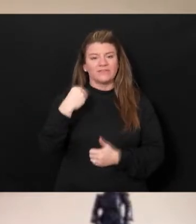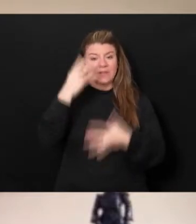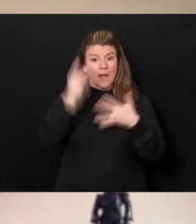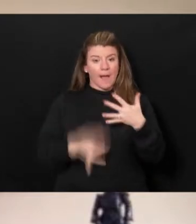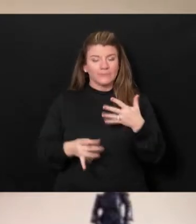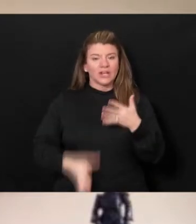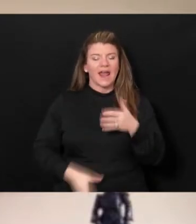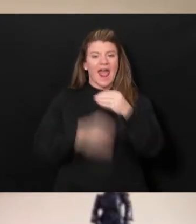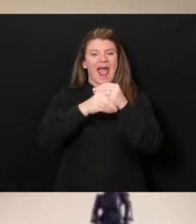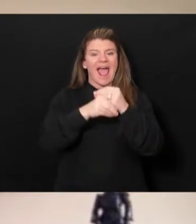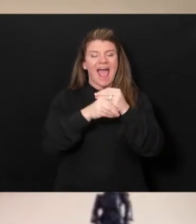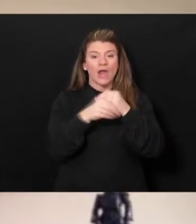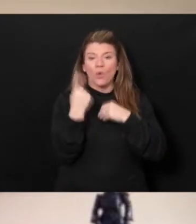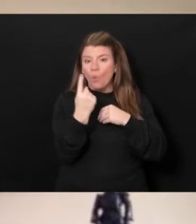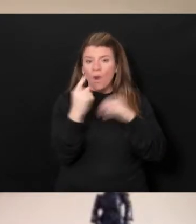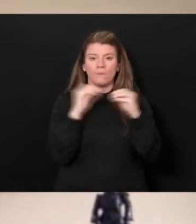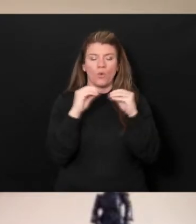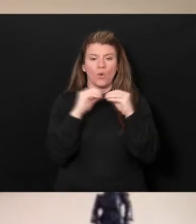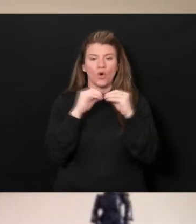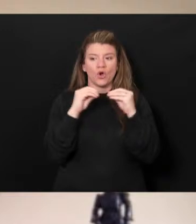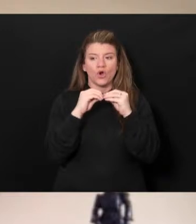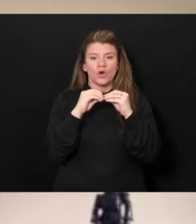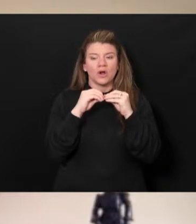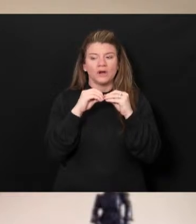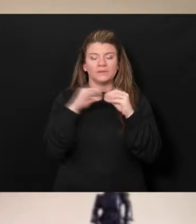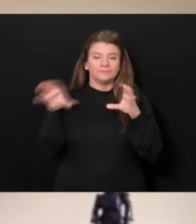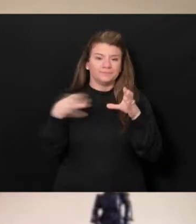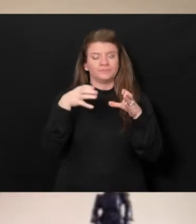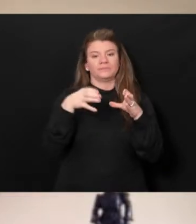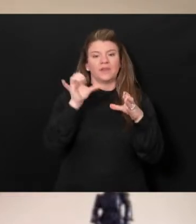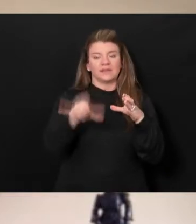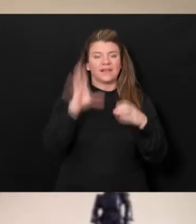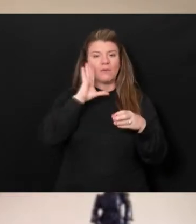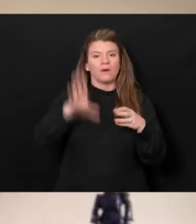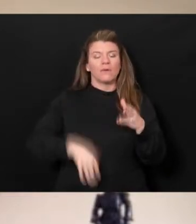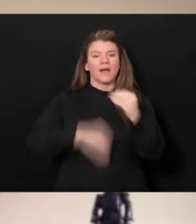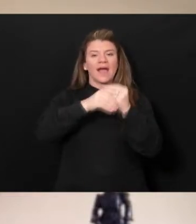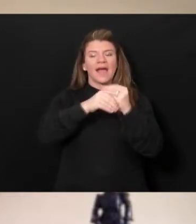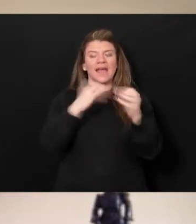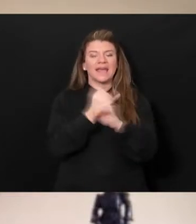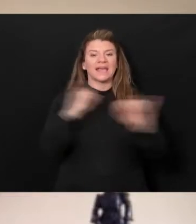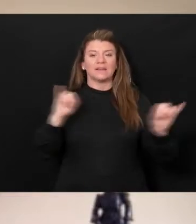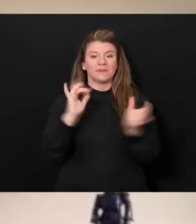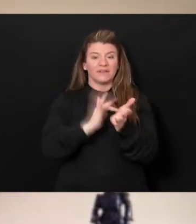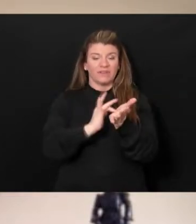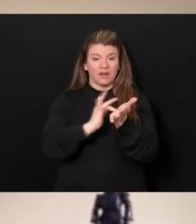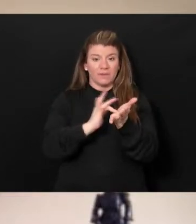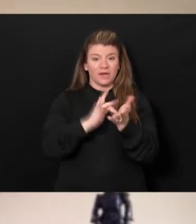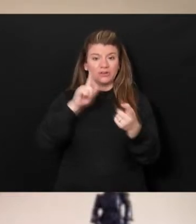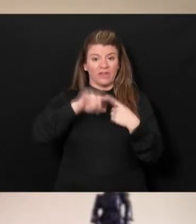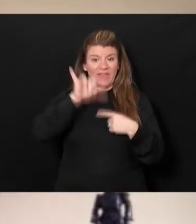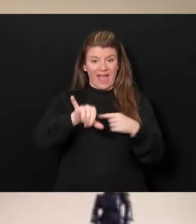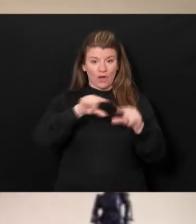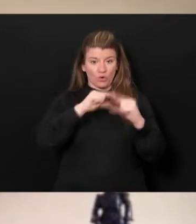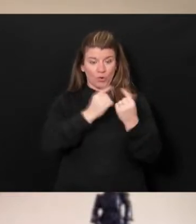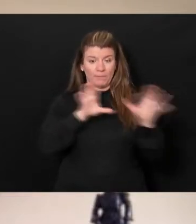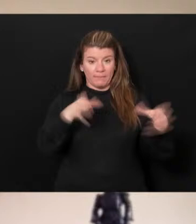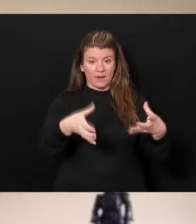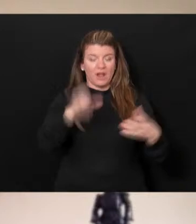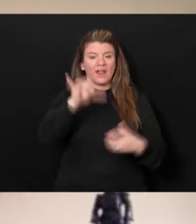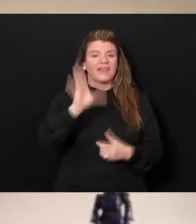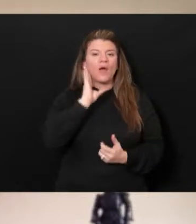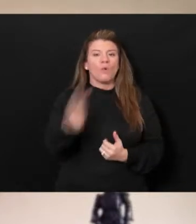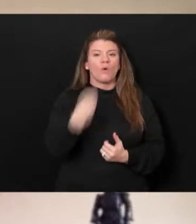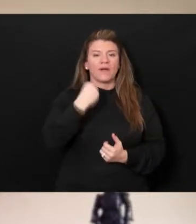add one more block to that, and we will be adding the independent pharmacies to that block. So that will give